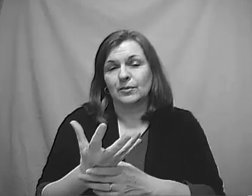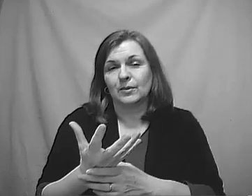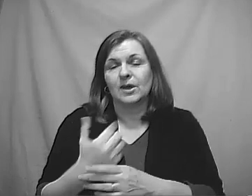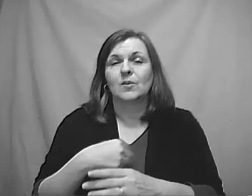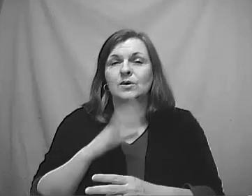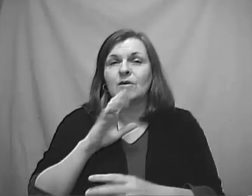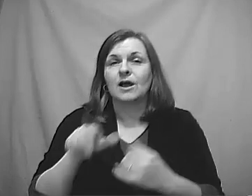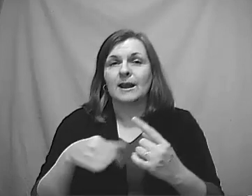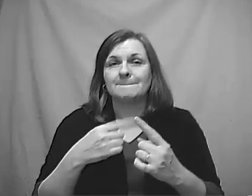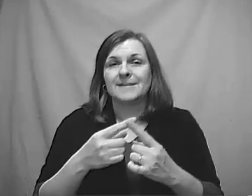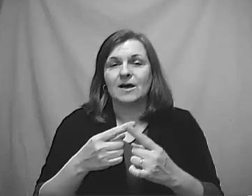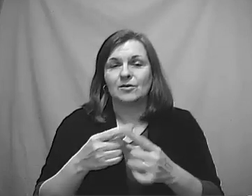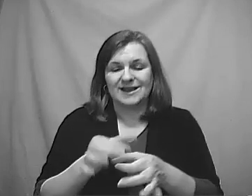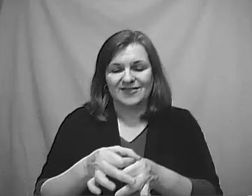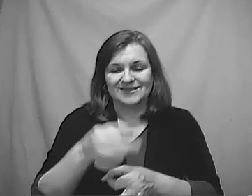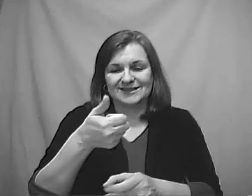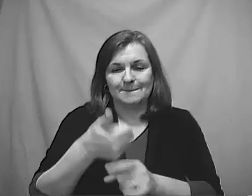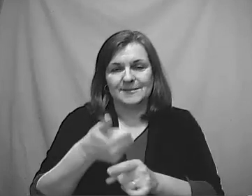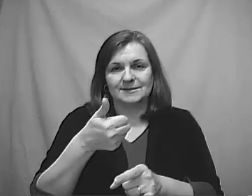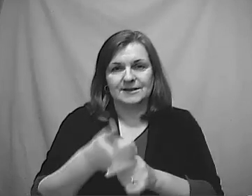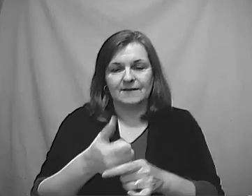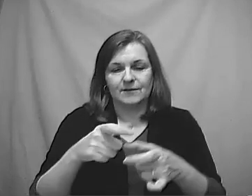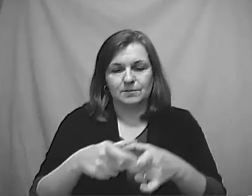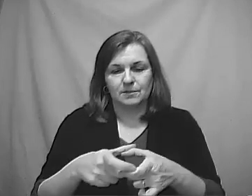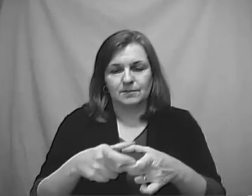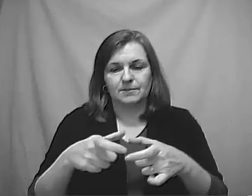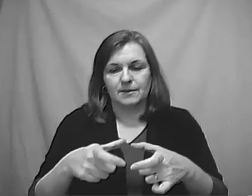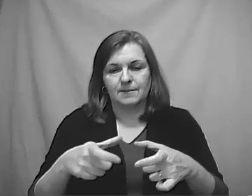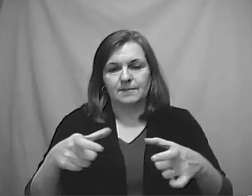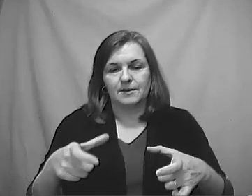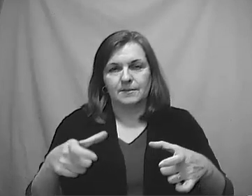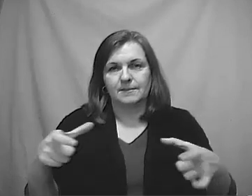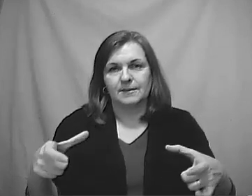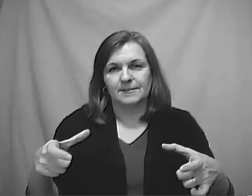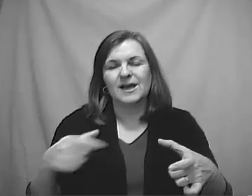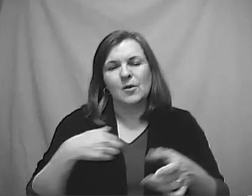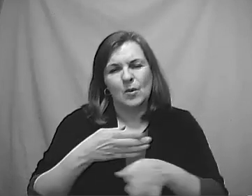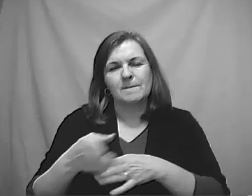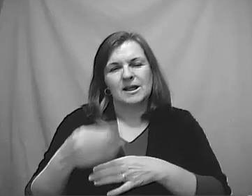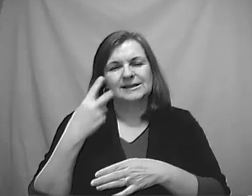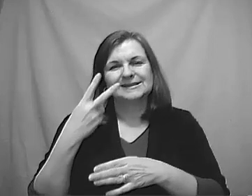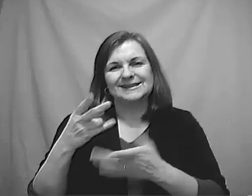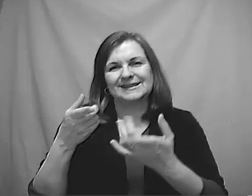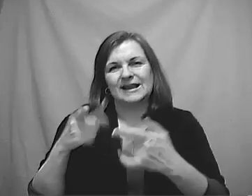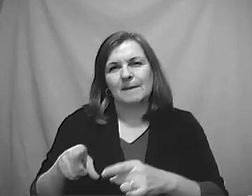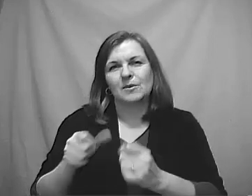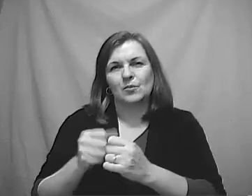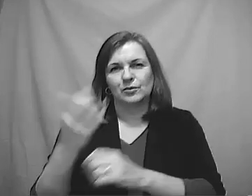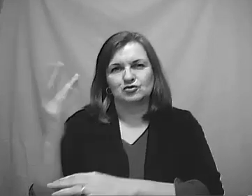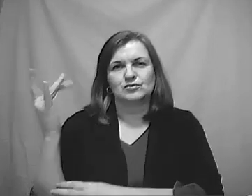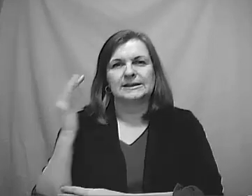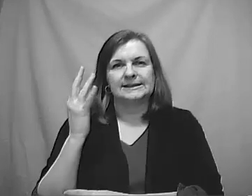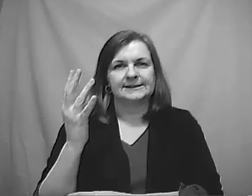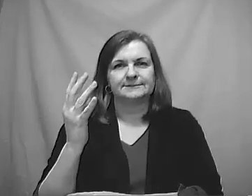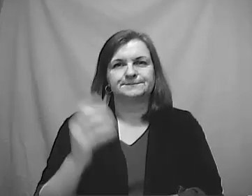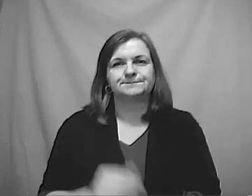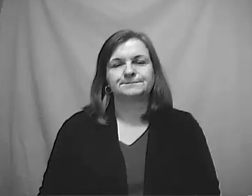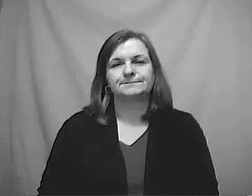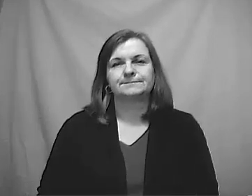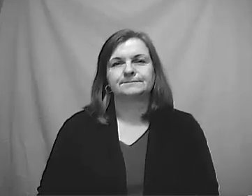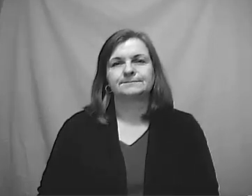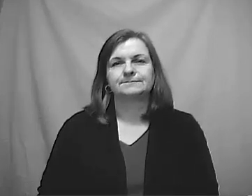growth secondary, we're actually just going to talk about the stem itself, and this is what we see primarily